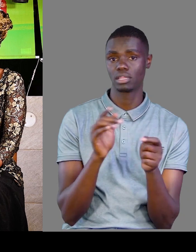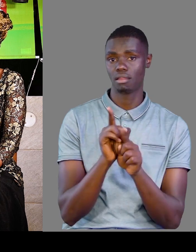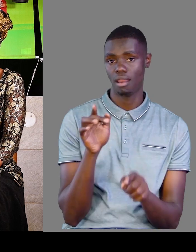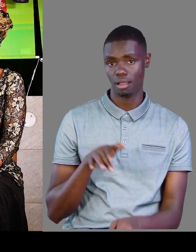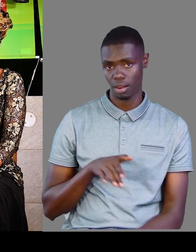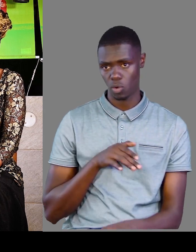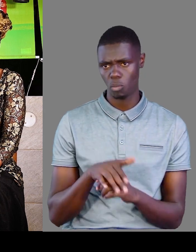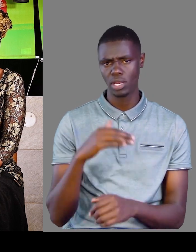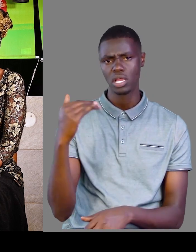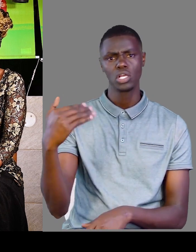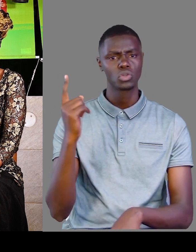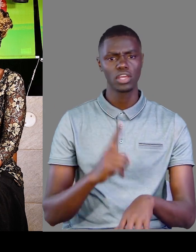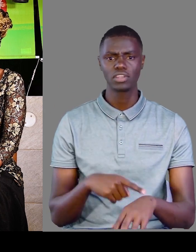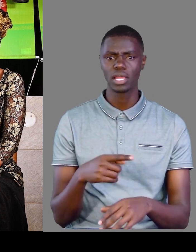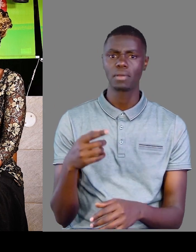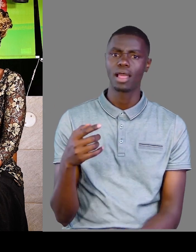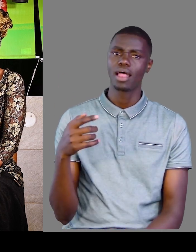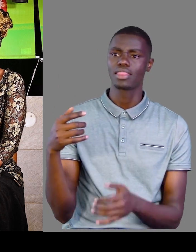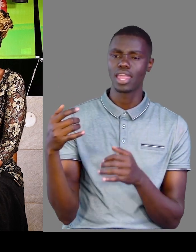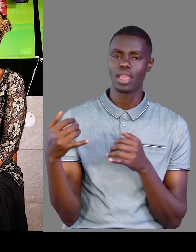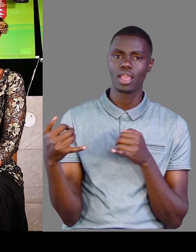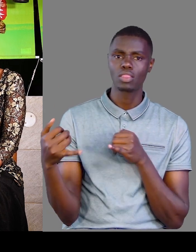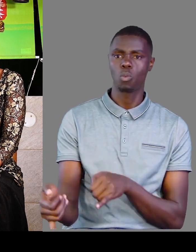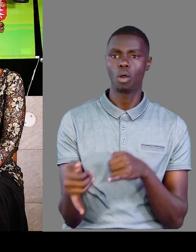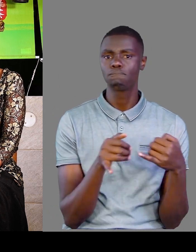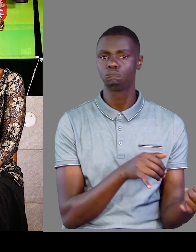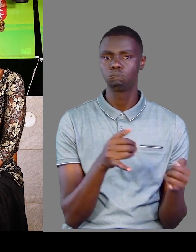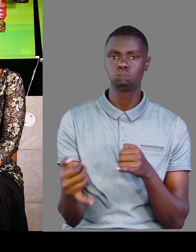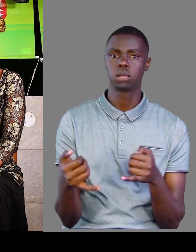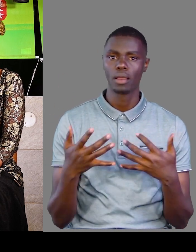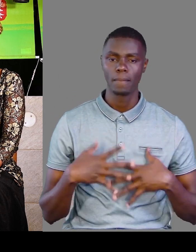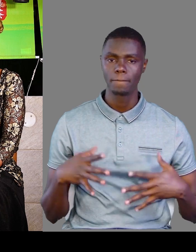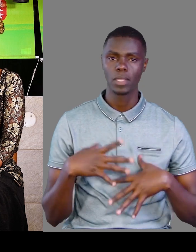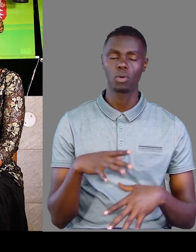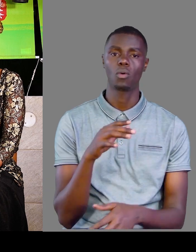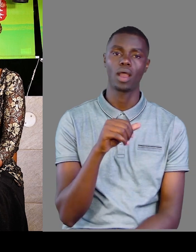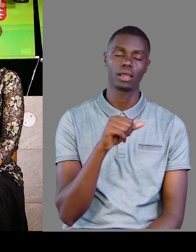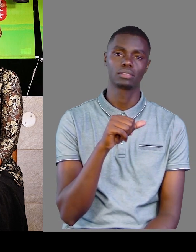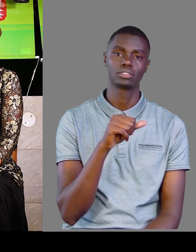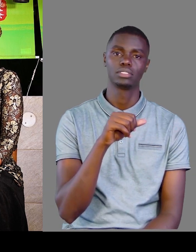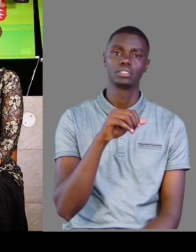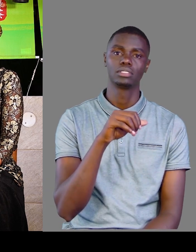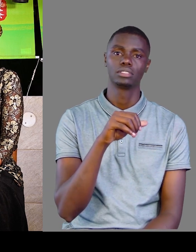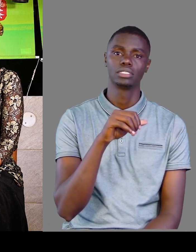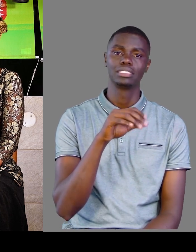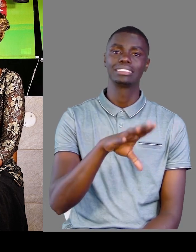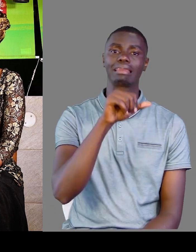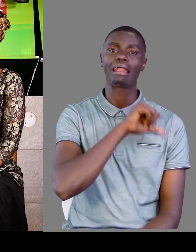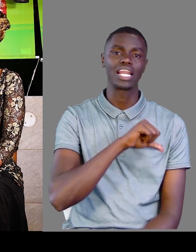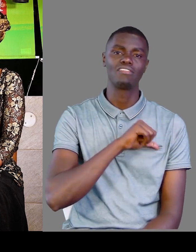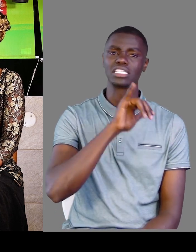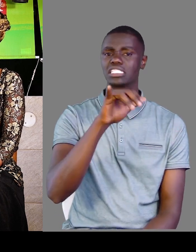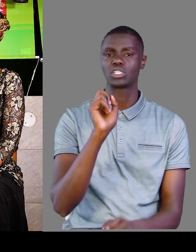So every time they walked, people thought that this guy is taking advantage of a blind lady. And that's not okay. And I